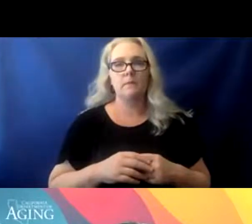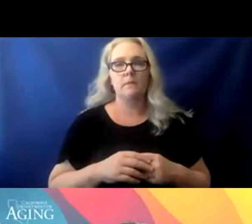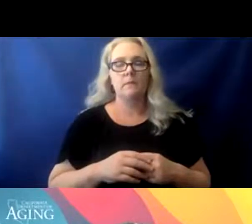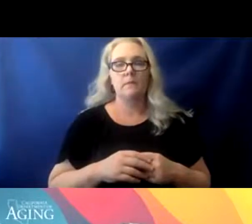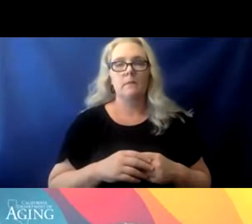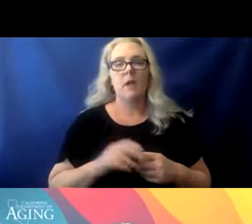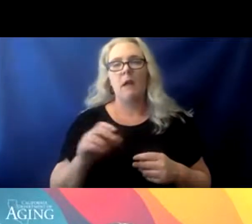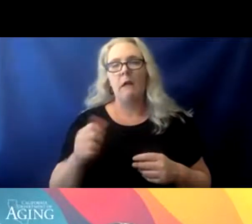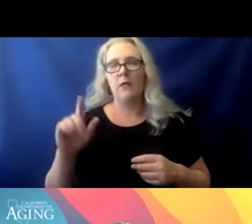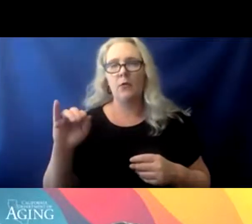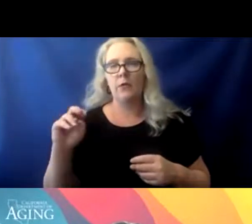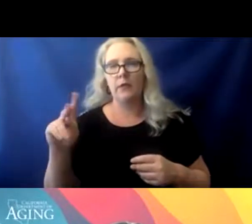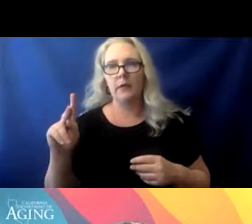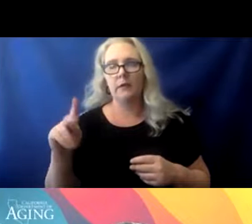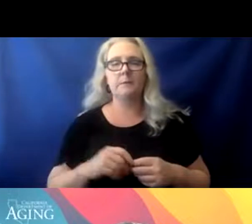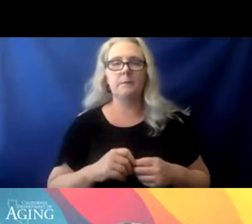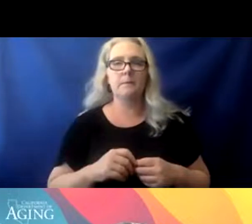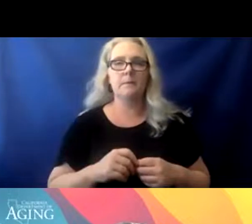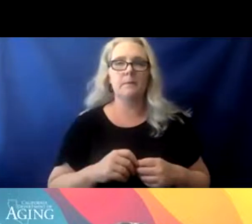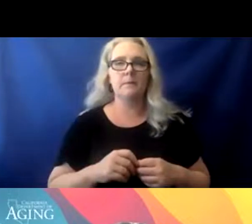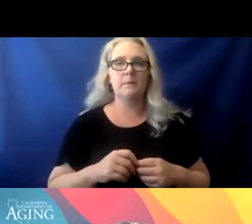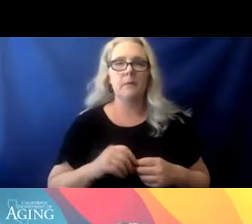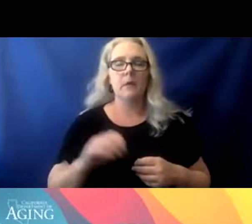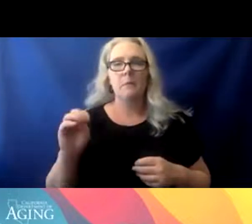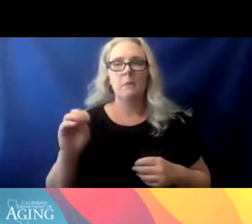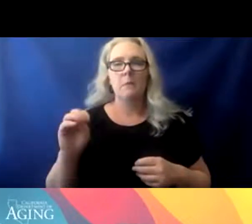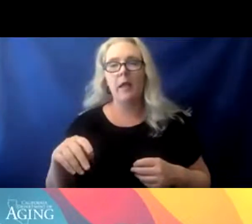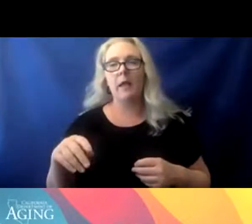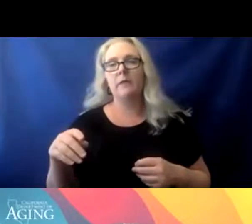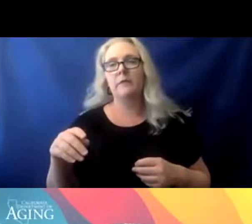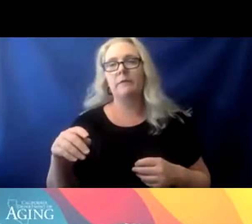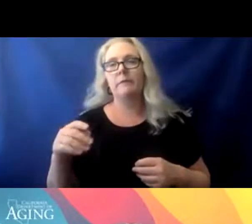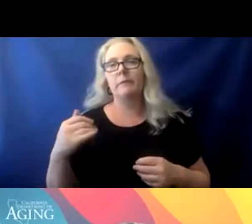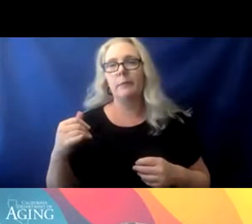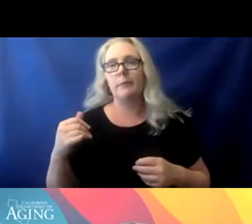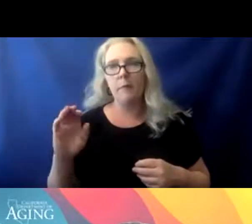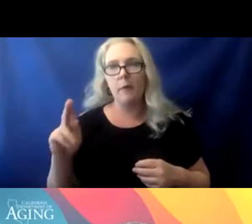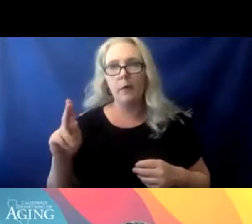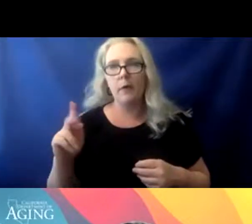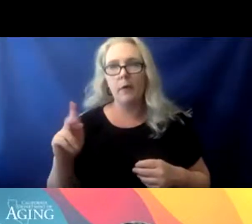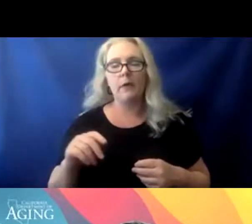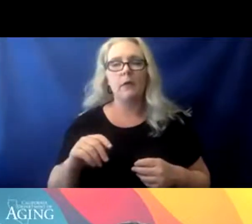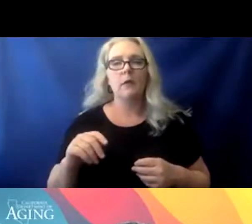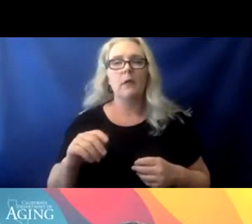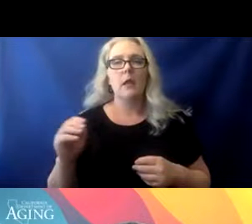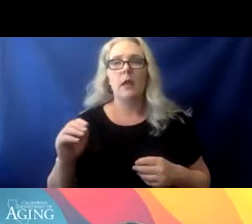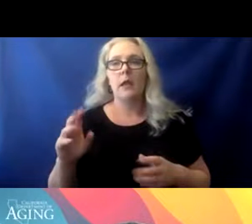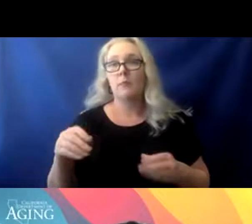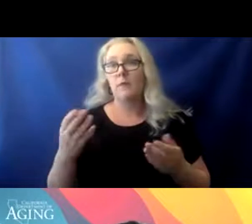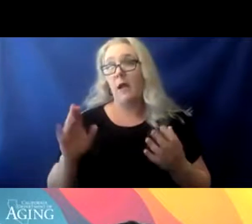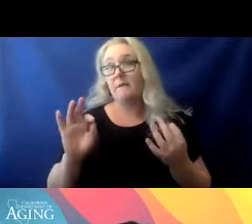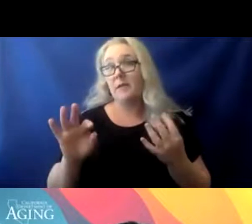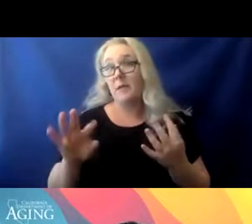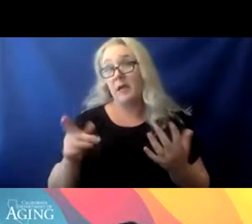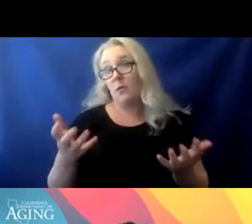dashboard. You can get back to the master plan itself. You can get to the local playbook, and you can provide us feedback if you'd